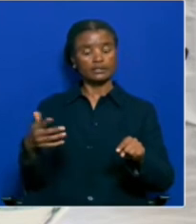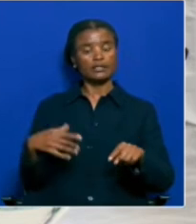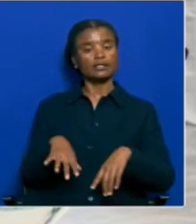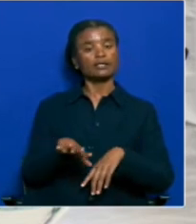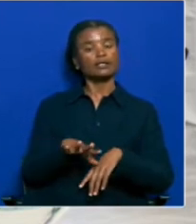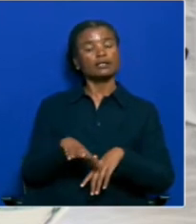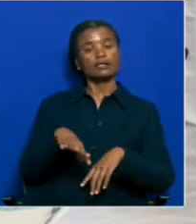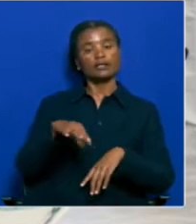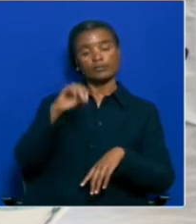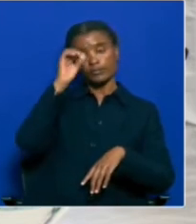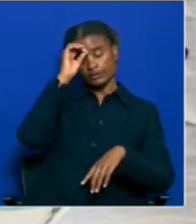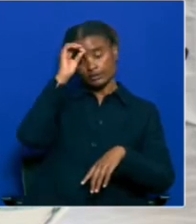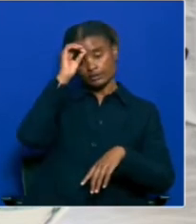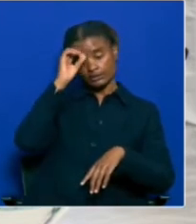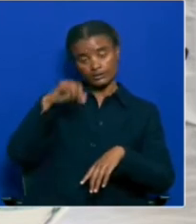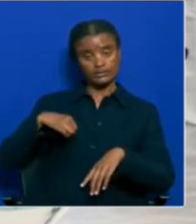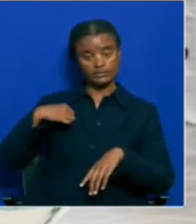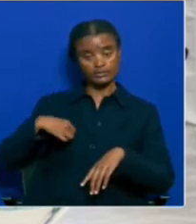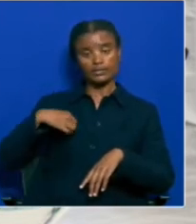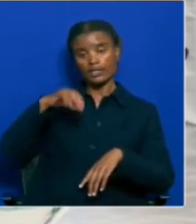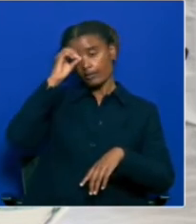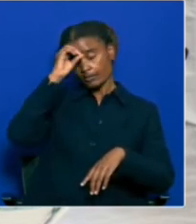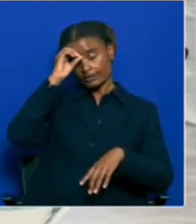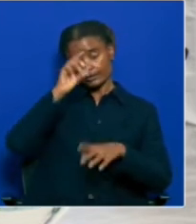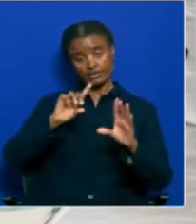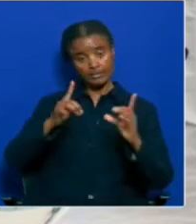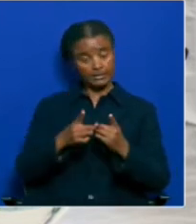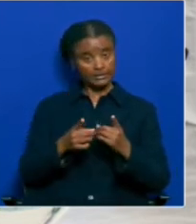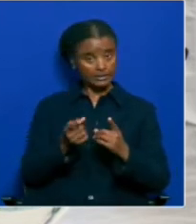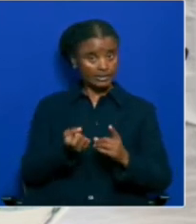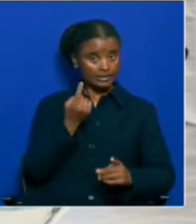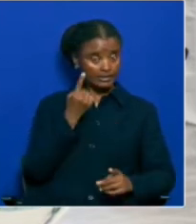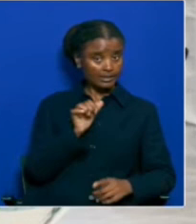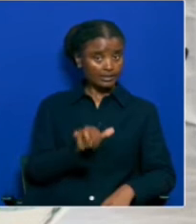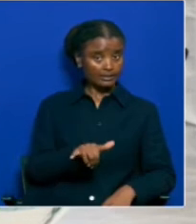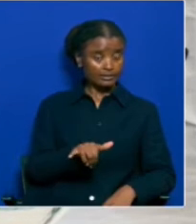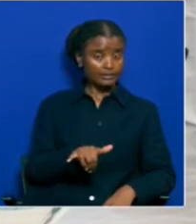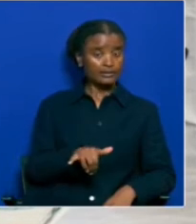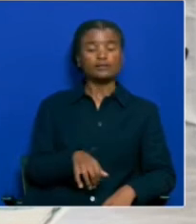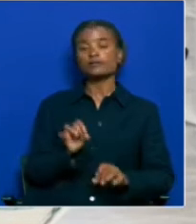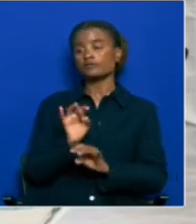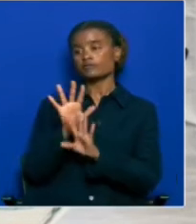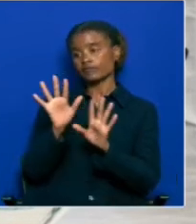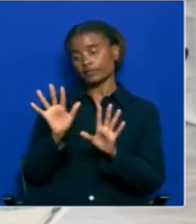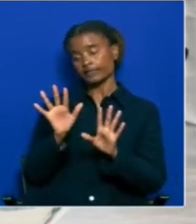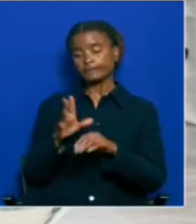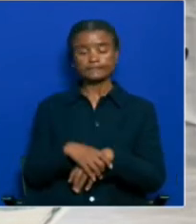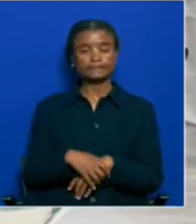municipal police departments. Do you understand that as well? Very clear. Now,